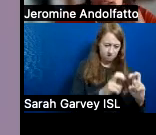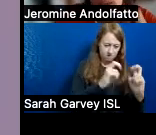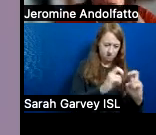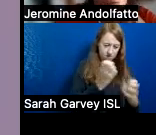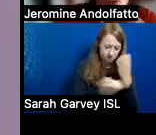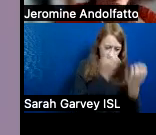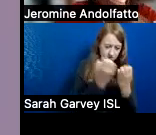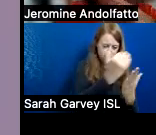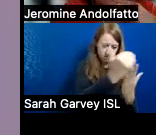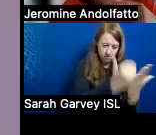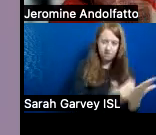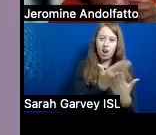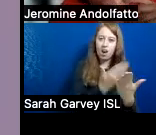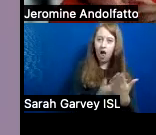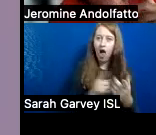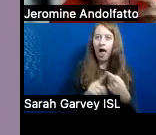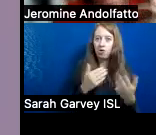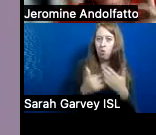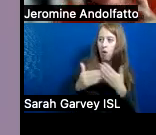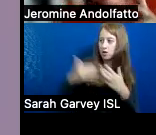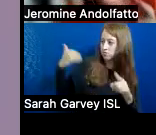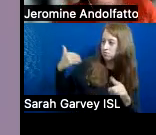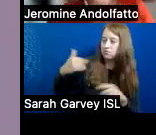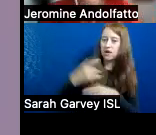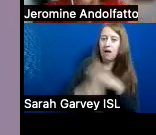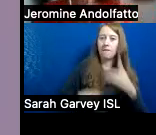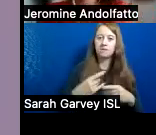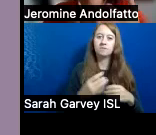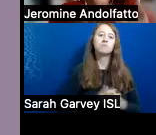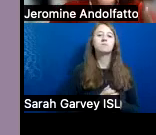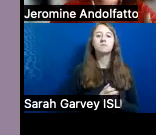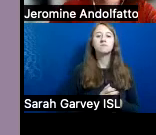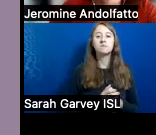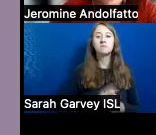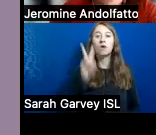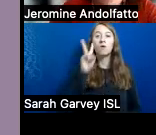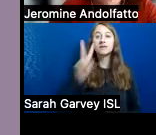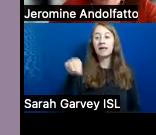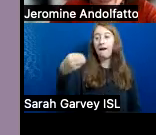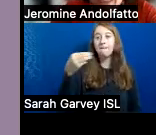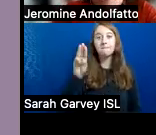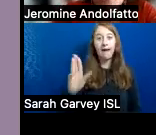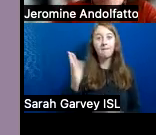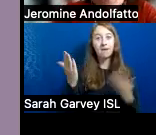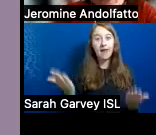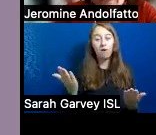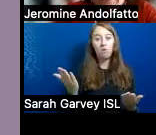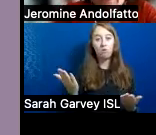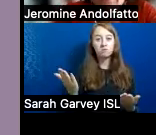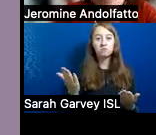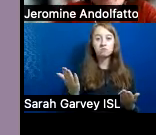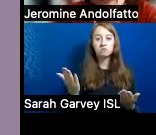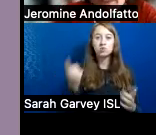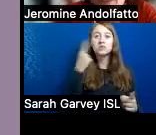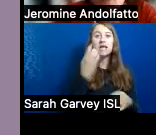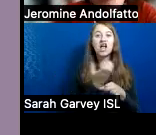So this is one of the illustrations you can find in the studies. So in purple, you see the countries which have